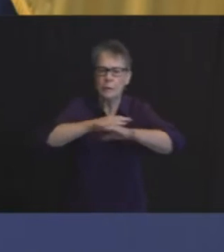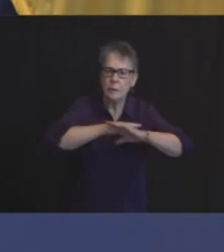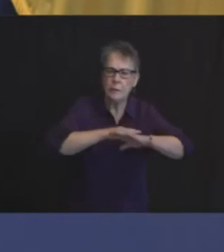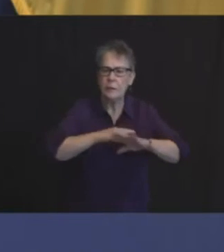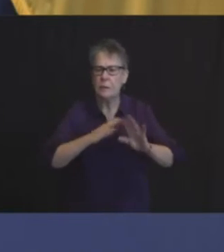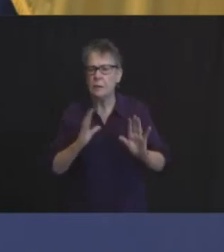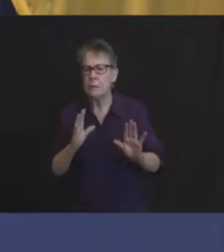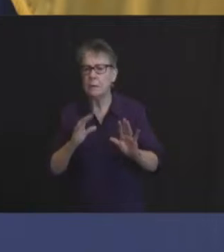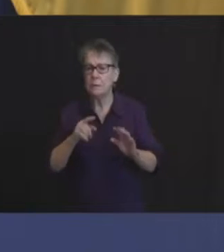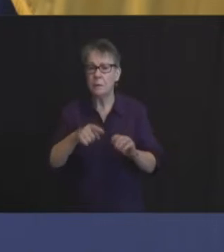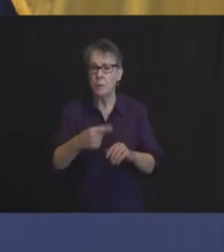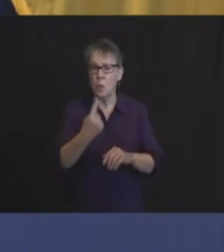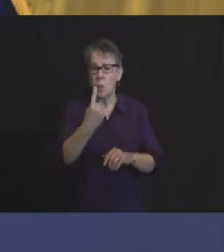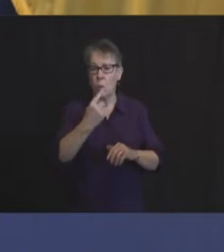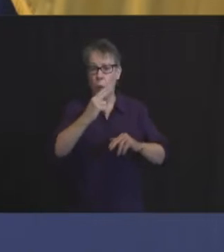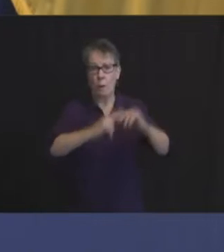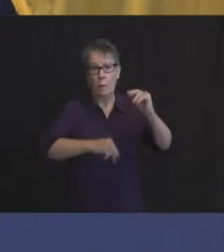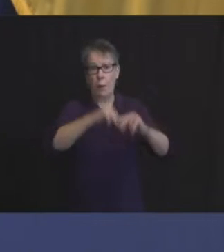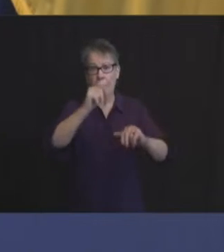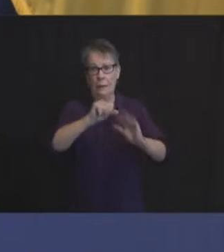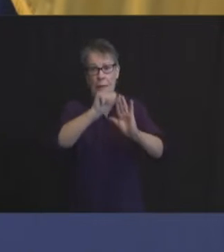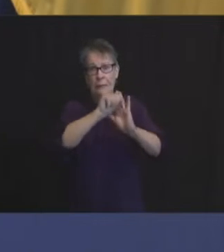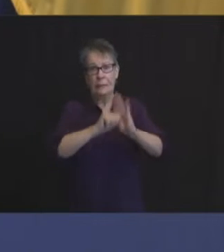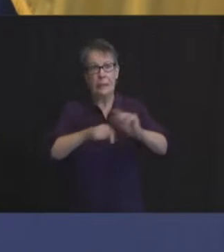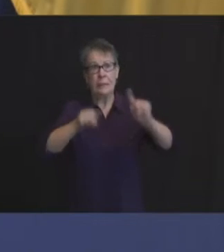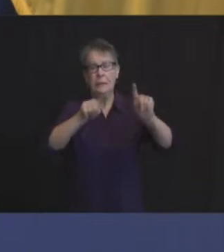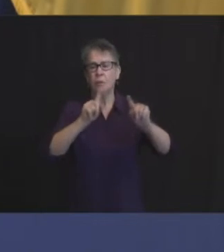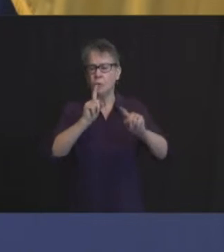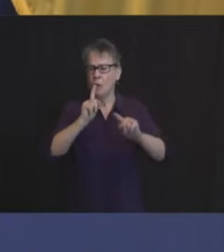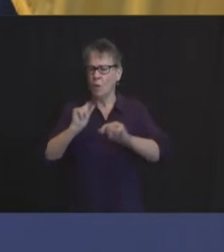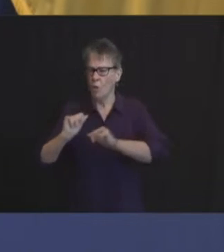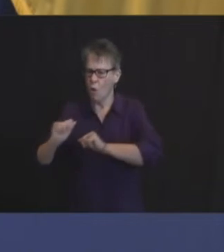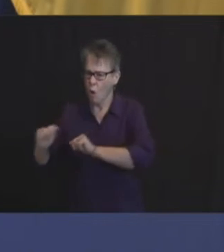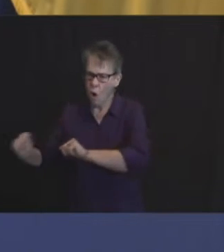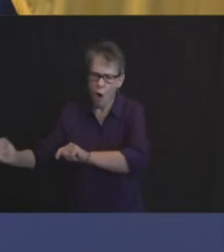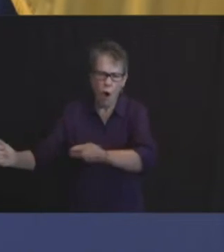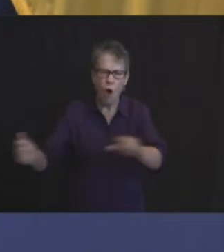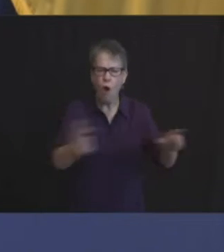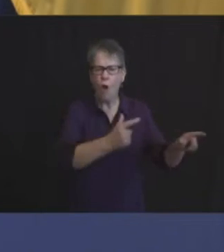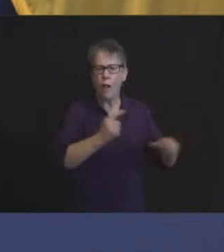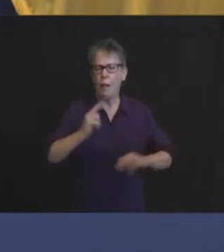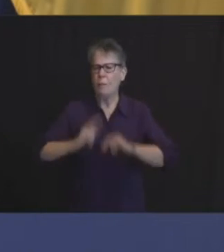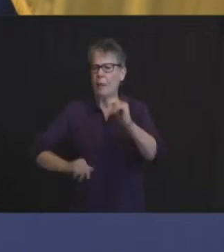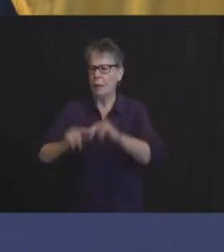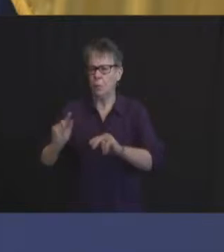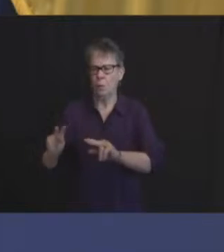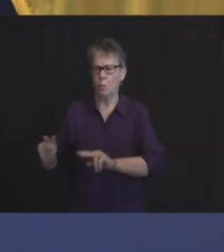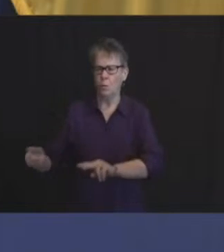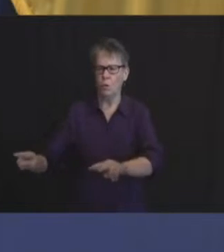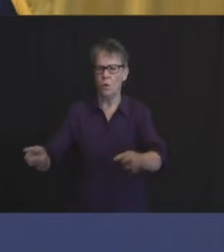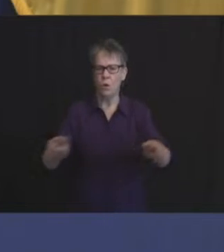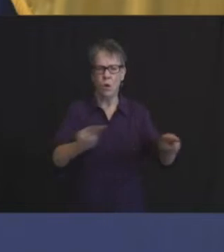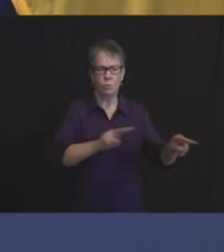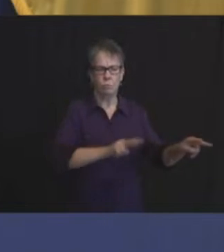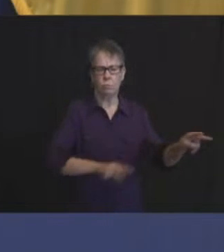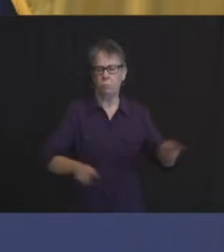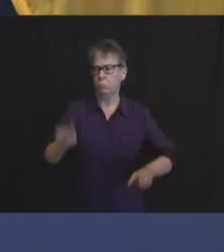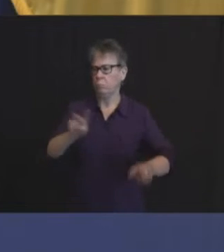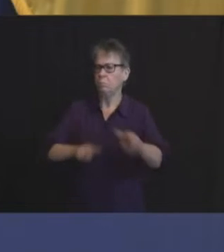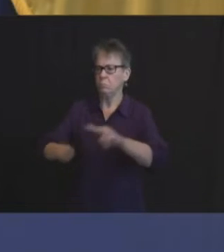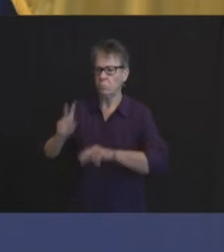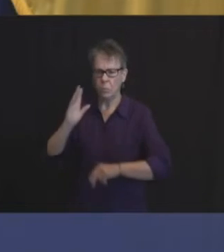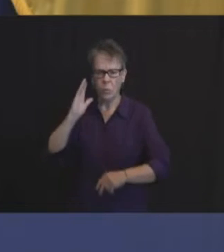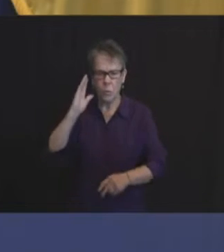it to say, any public building, any soft target, as it were, is something that we're looking